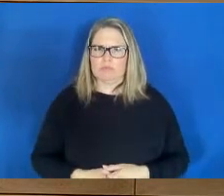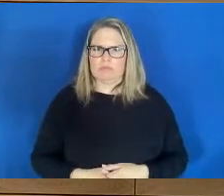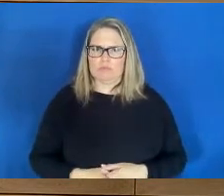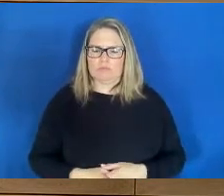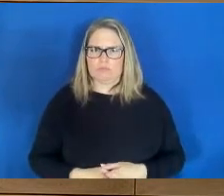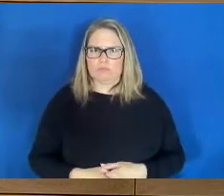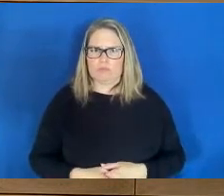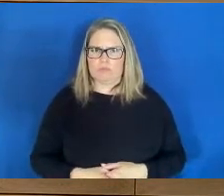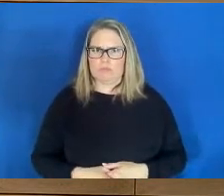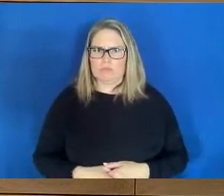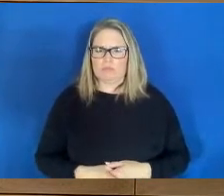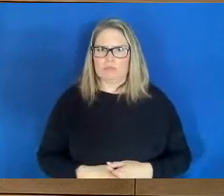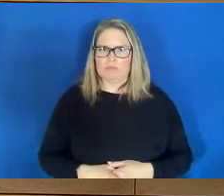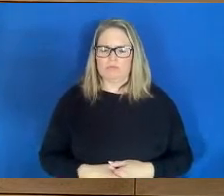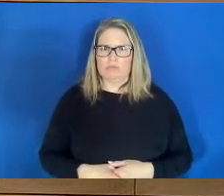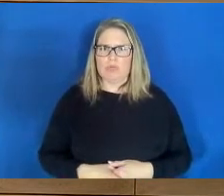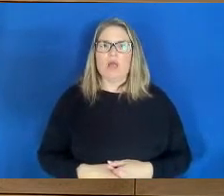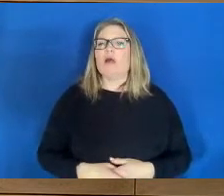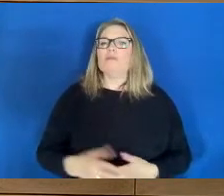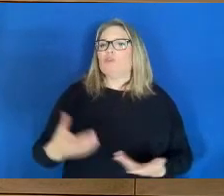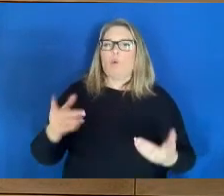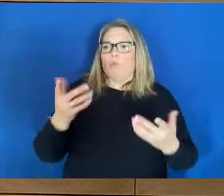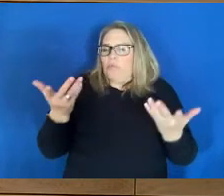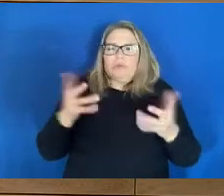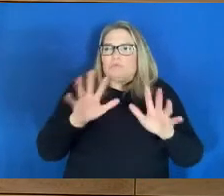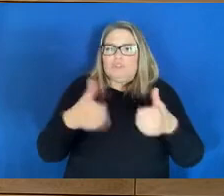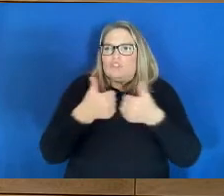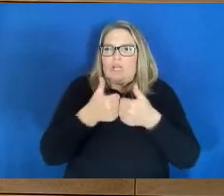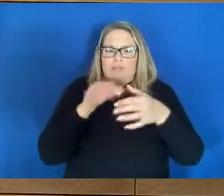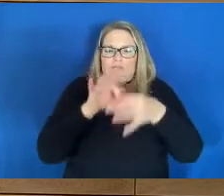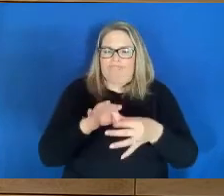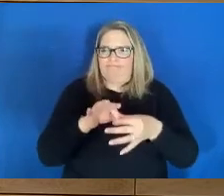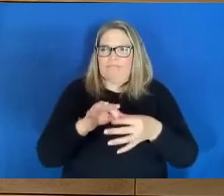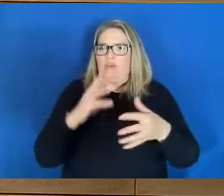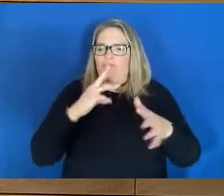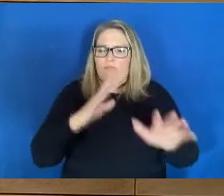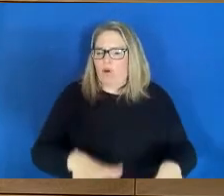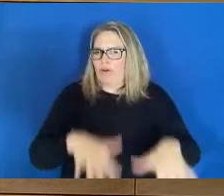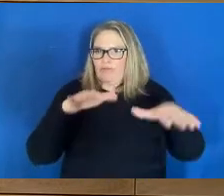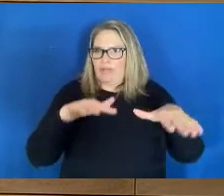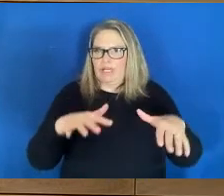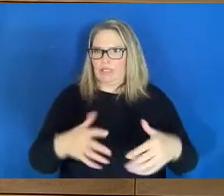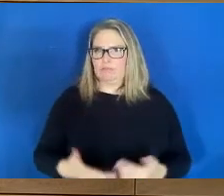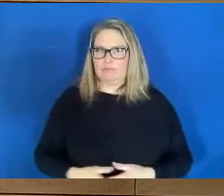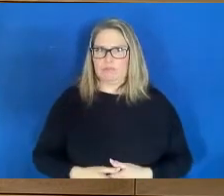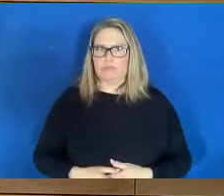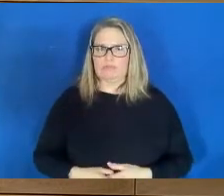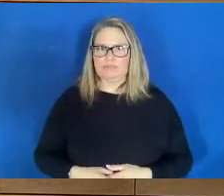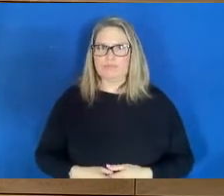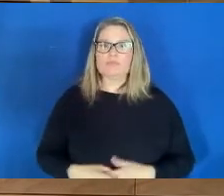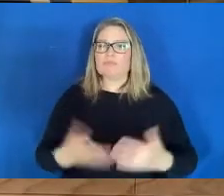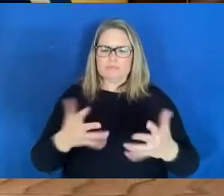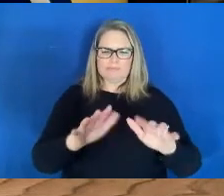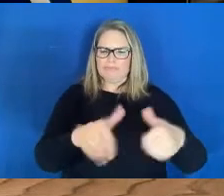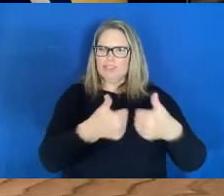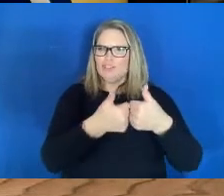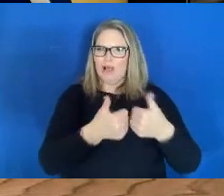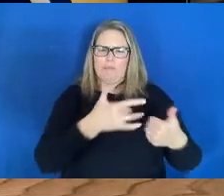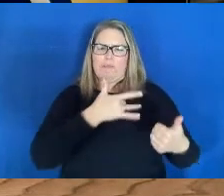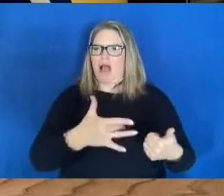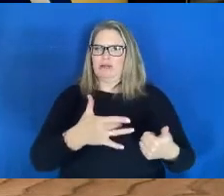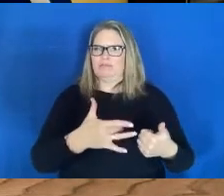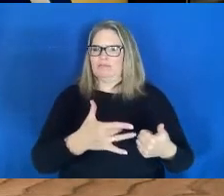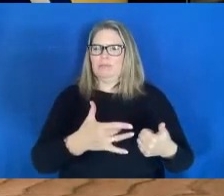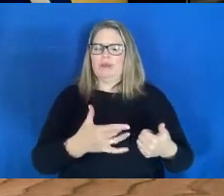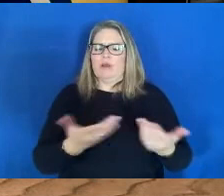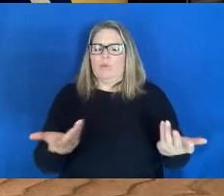emergency measures in case of flooding? Well, the challenges that we always face is making